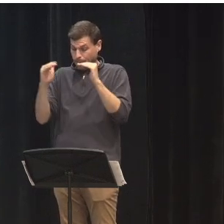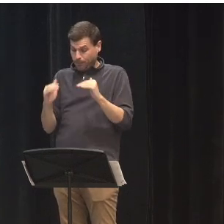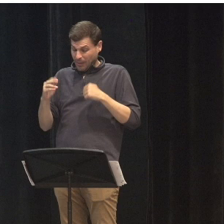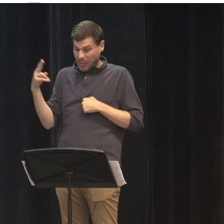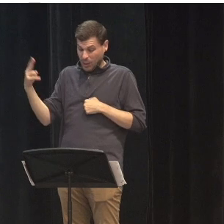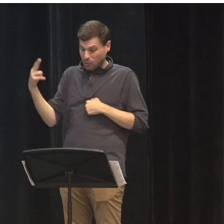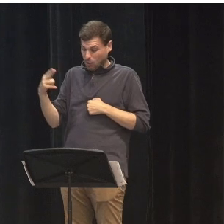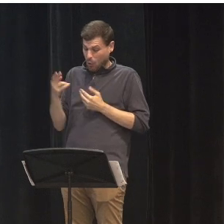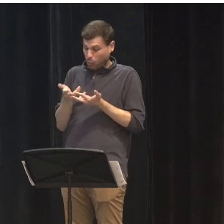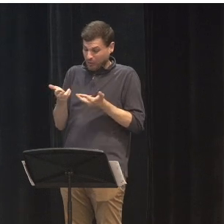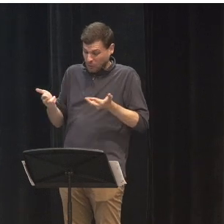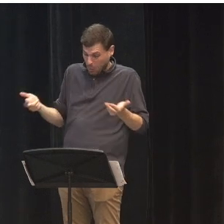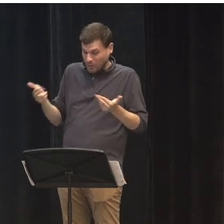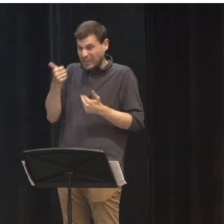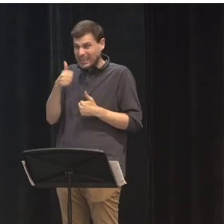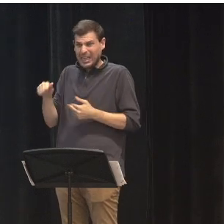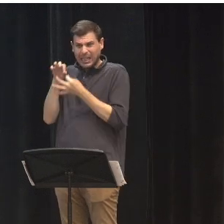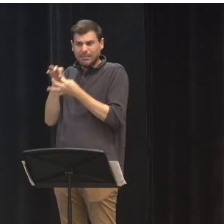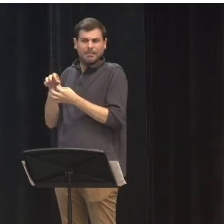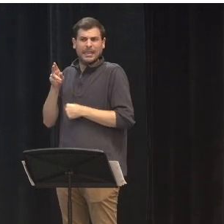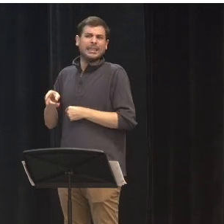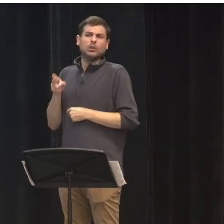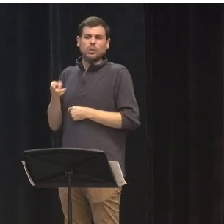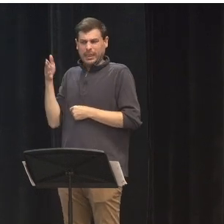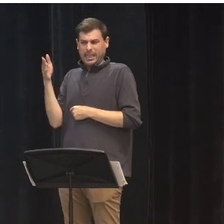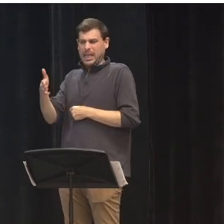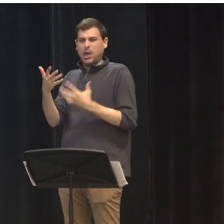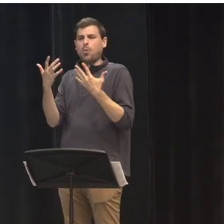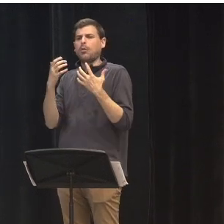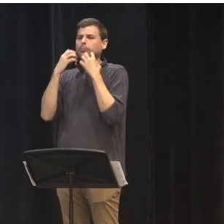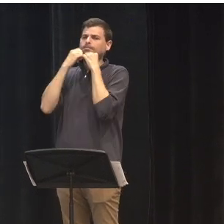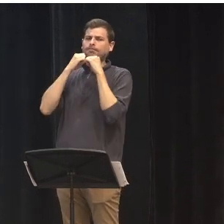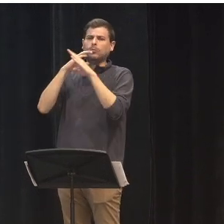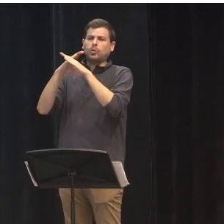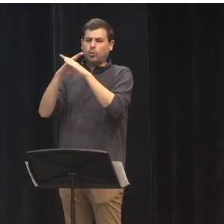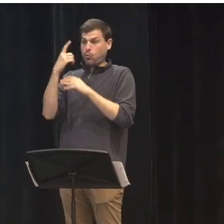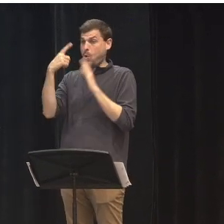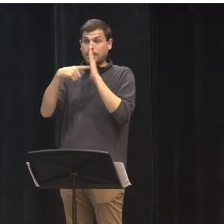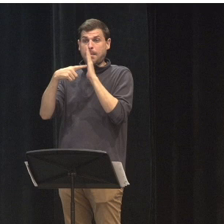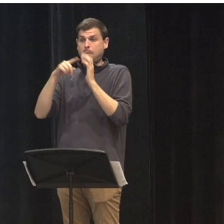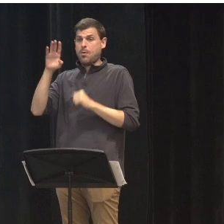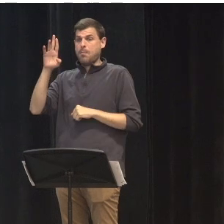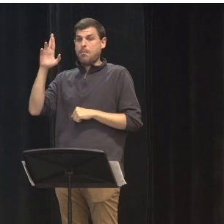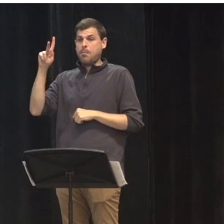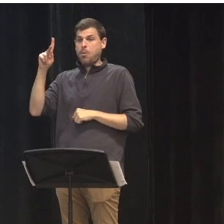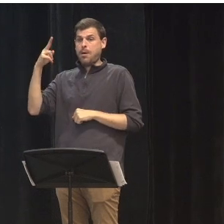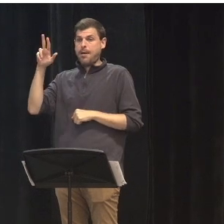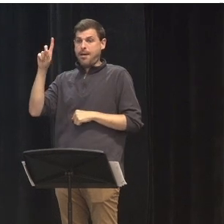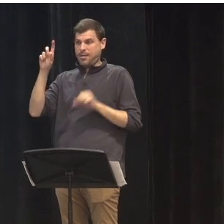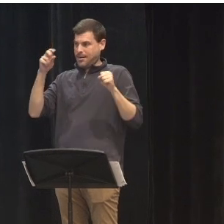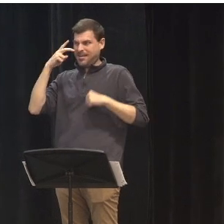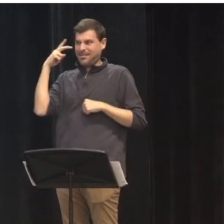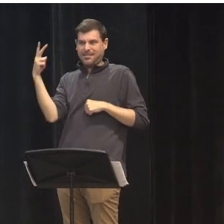of historic resources along the project corridor, one of which is the historic bulkhead, which is